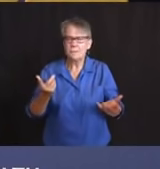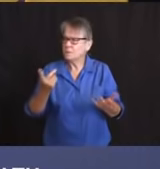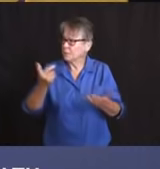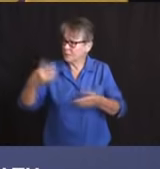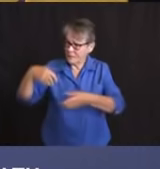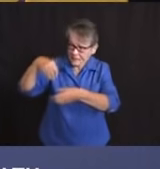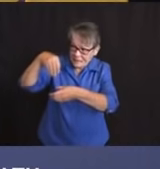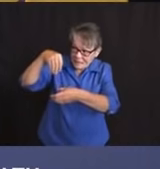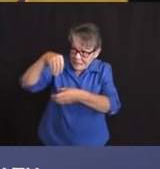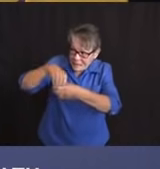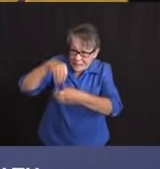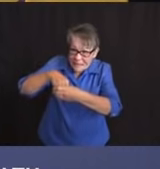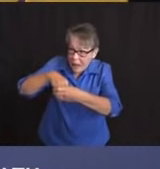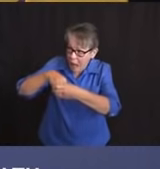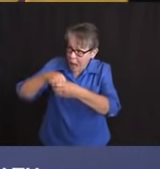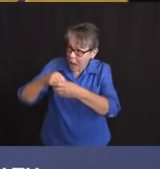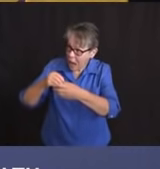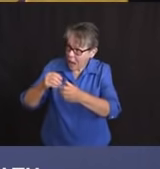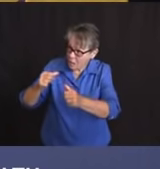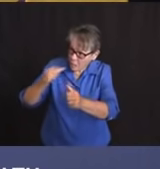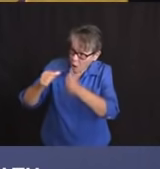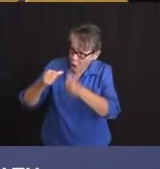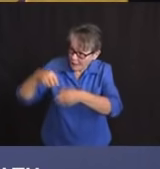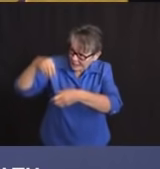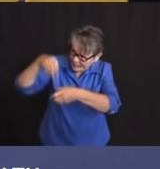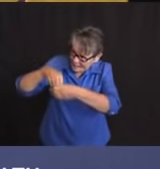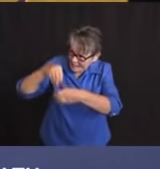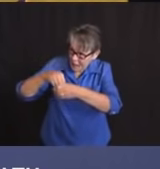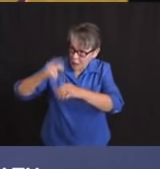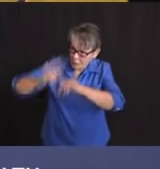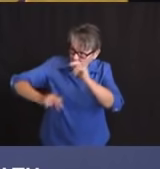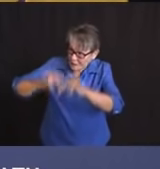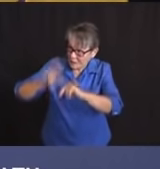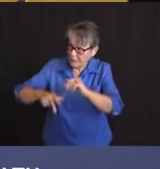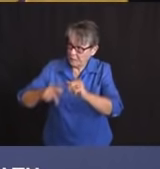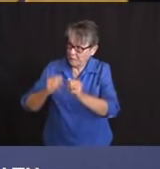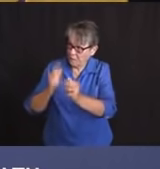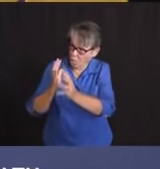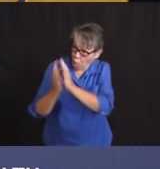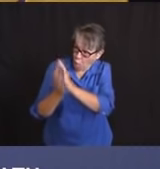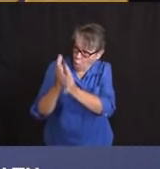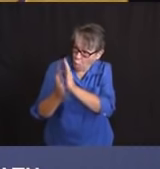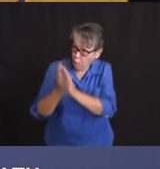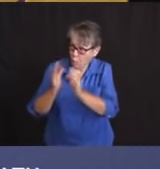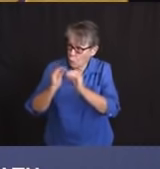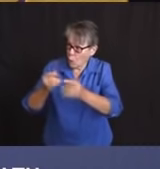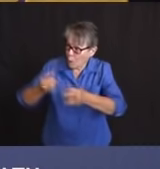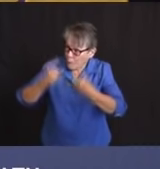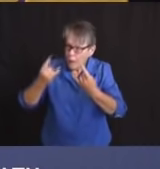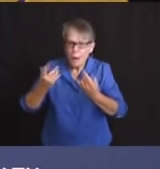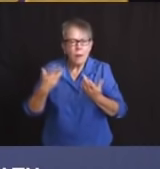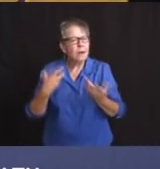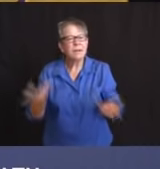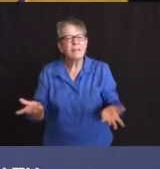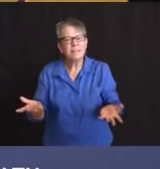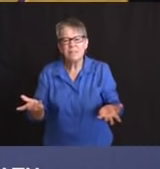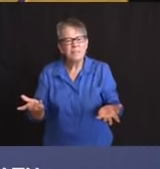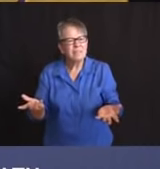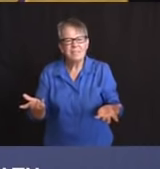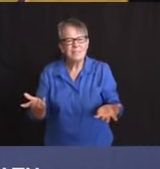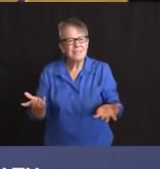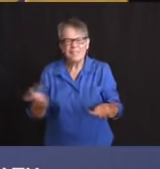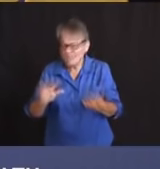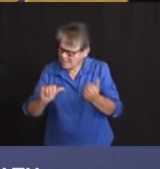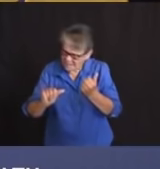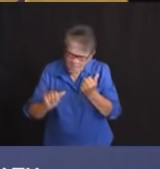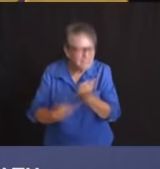risk, period. I think we've been unequivocal about that. And again, so let's let the local authorities adjudicate one way or the other, and let's all